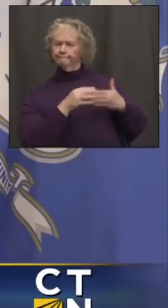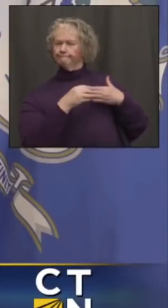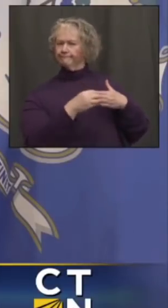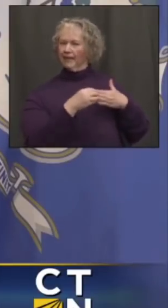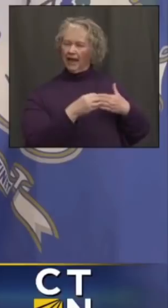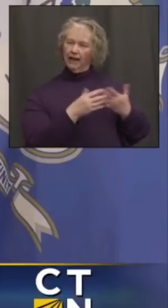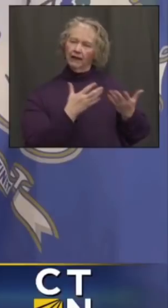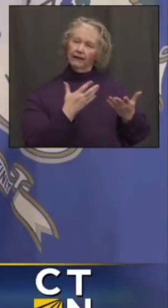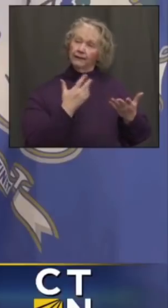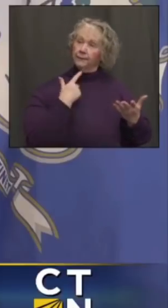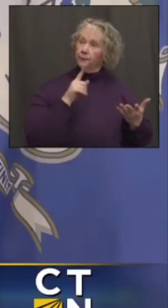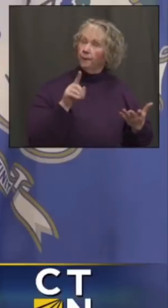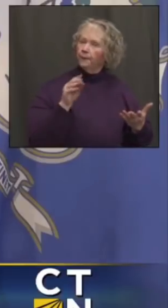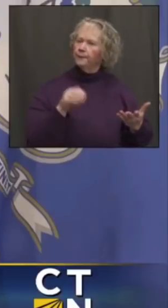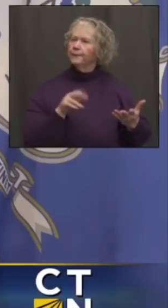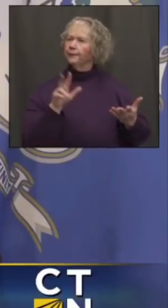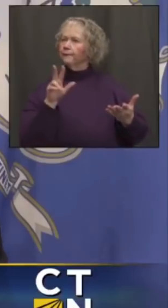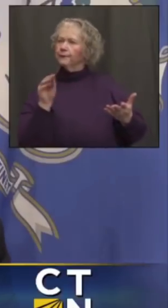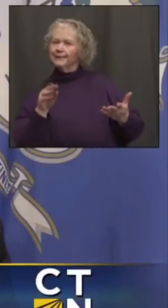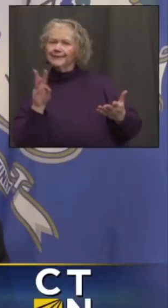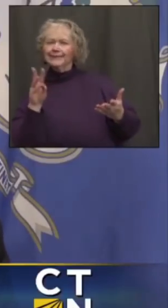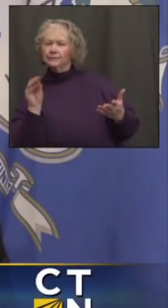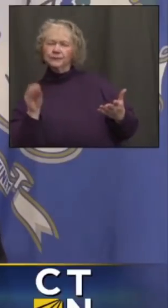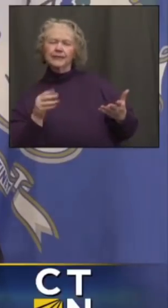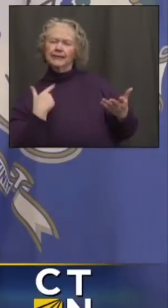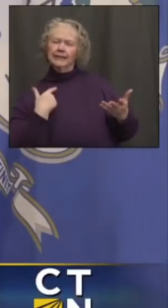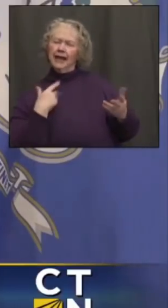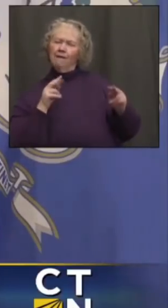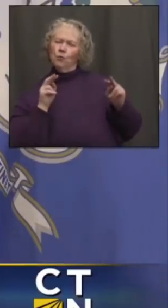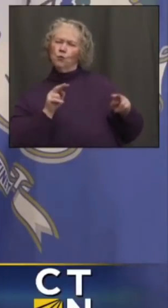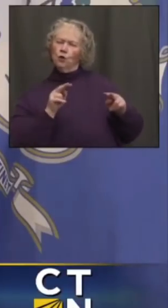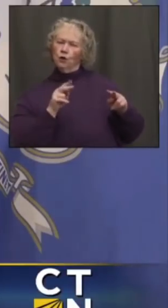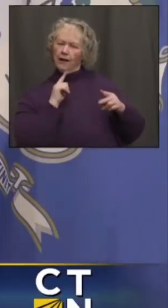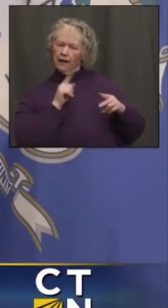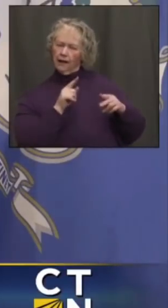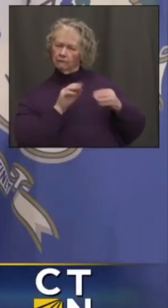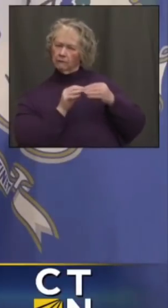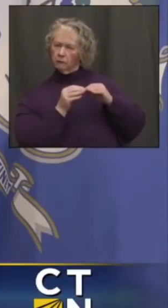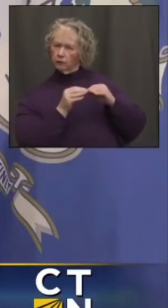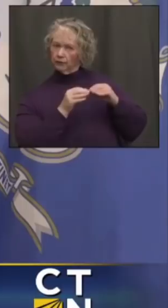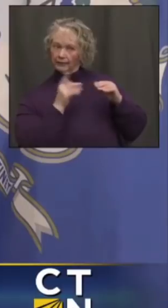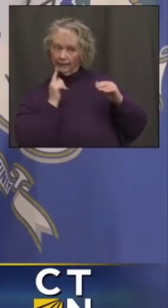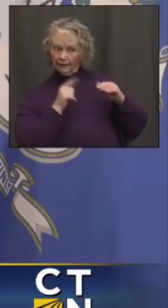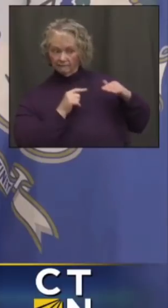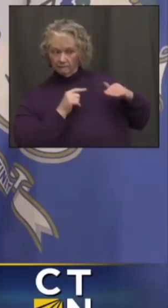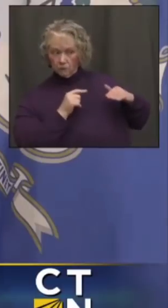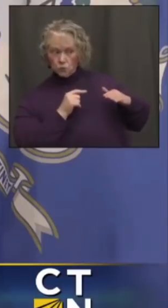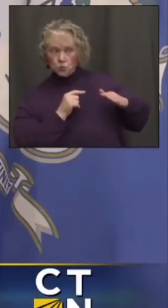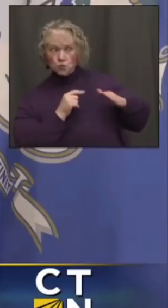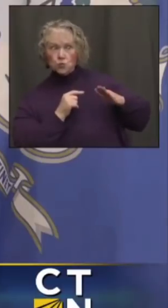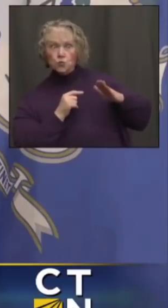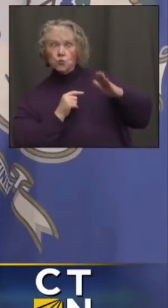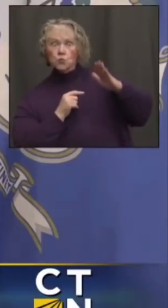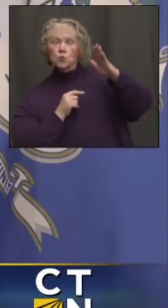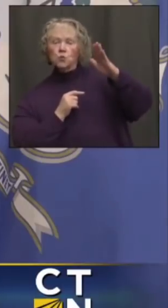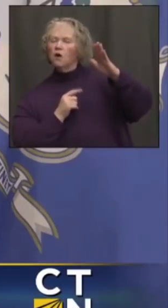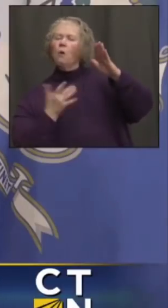an absolute metric, but we do look at hospitalizations as something key that tells us a good idea of